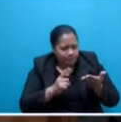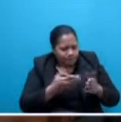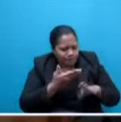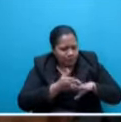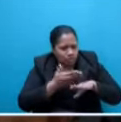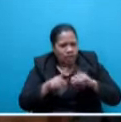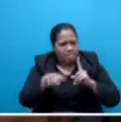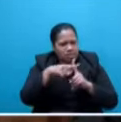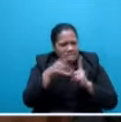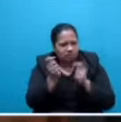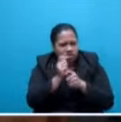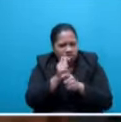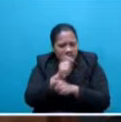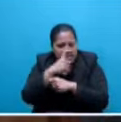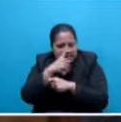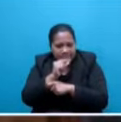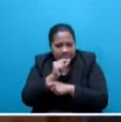country.